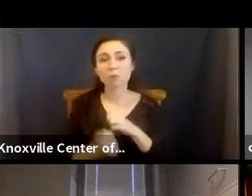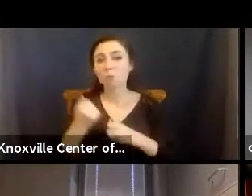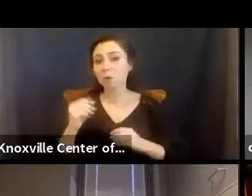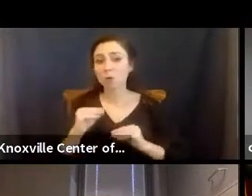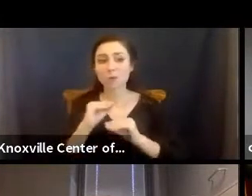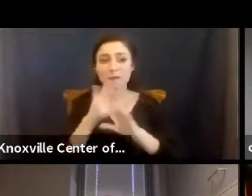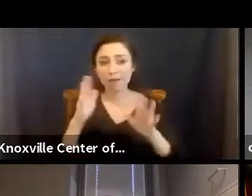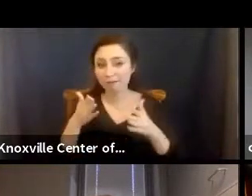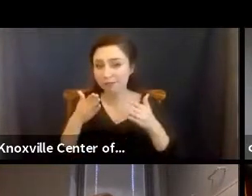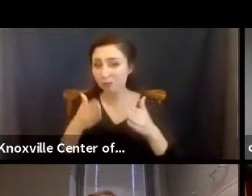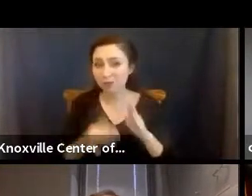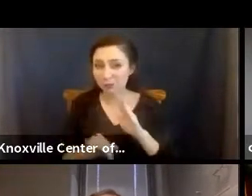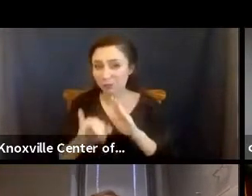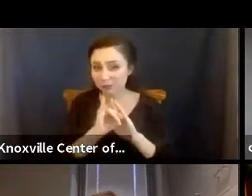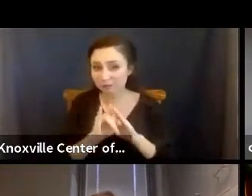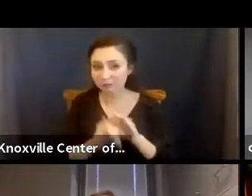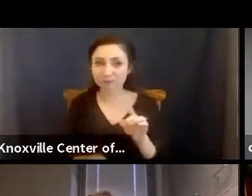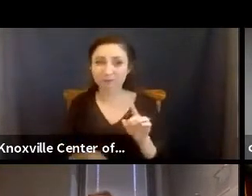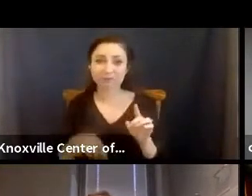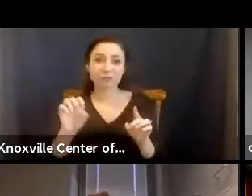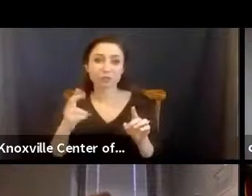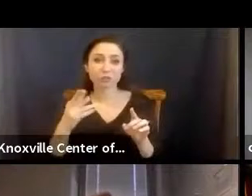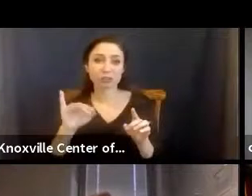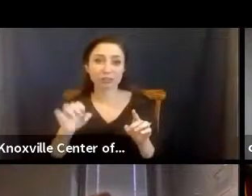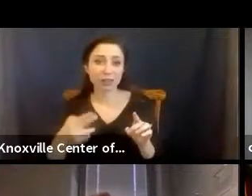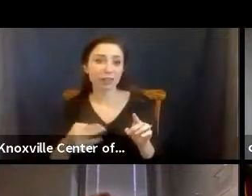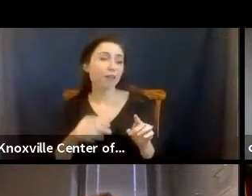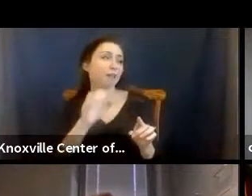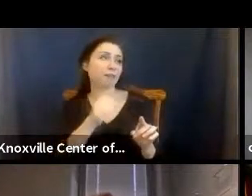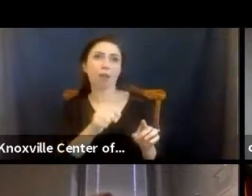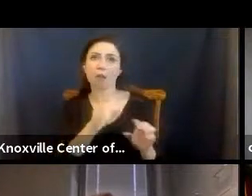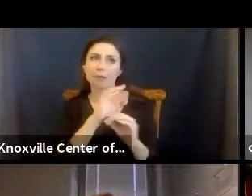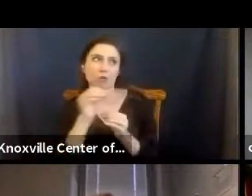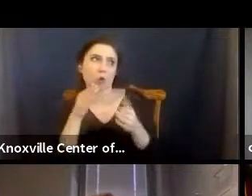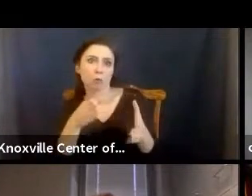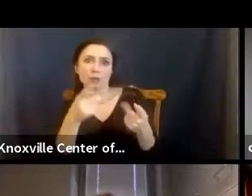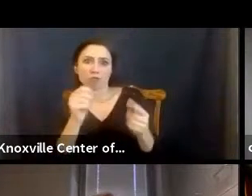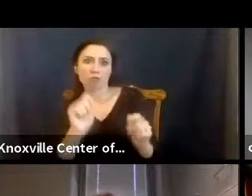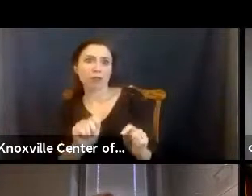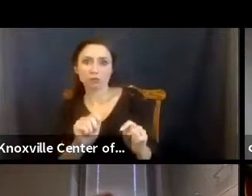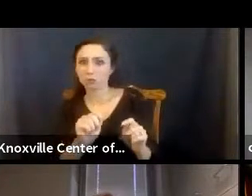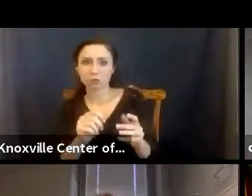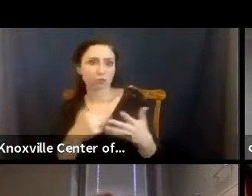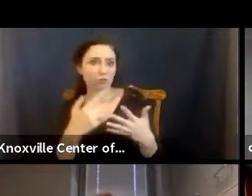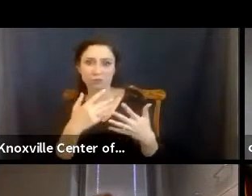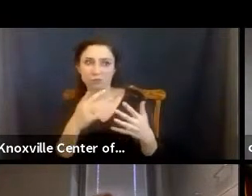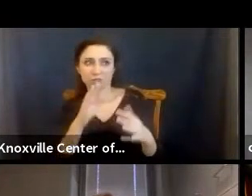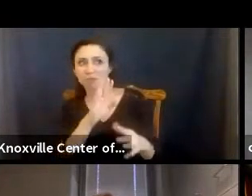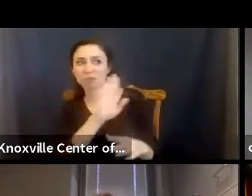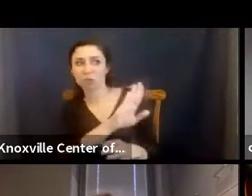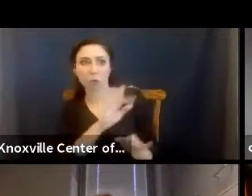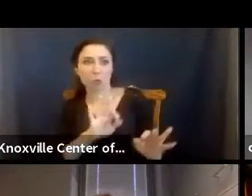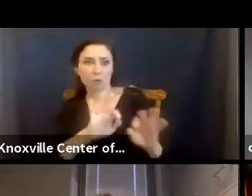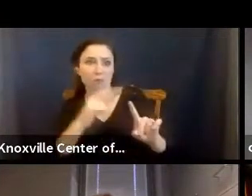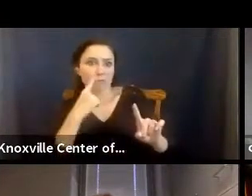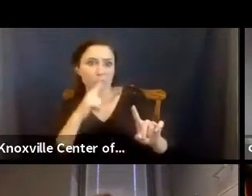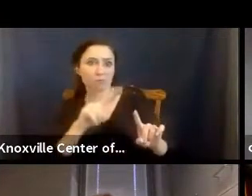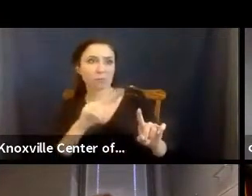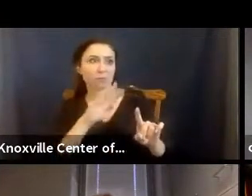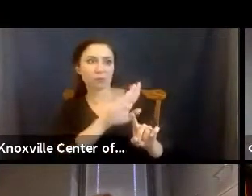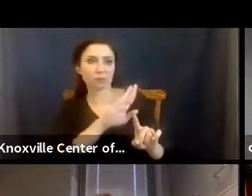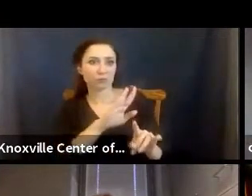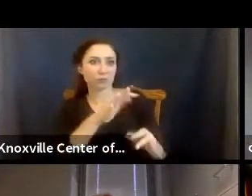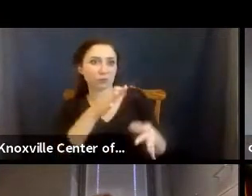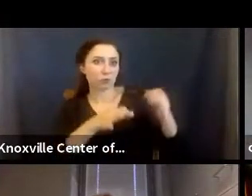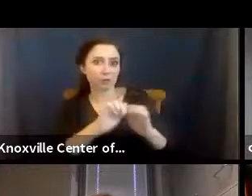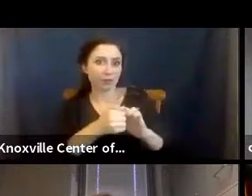identify, definitely. Sure, and that was in no way intended to be a value judgment on the health department's effectiveness. Oh, no, but we haven't explained how we do